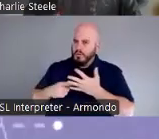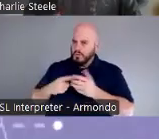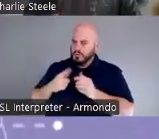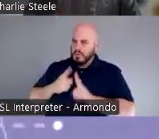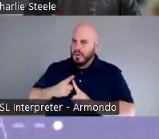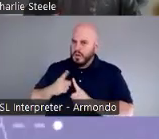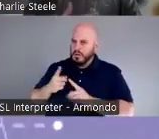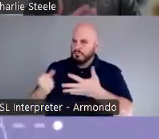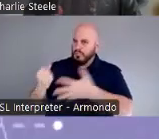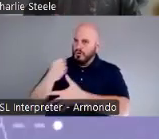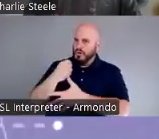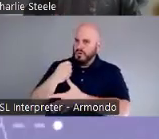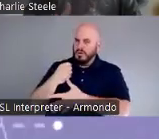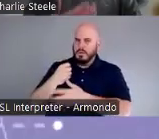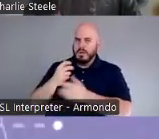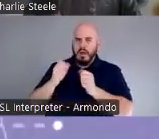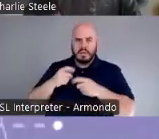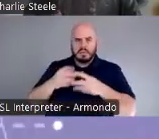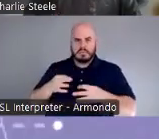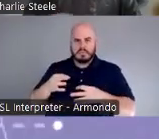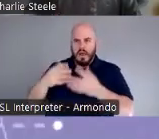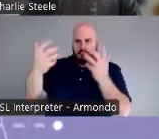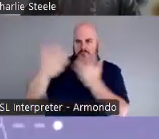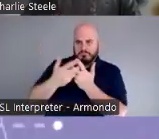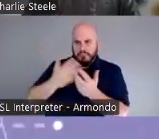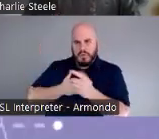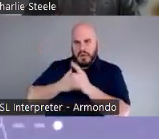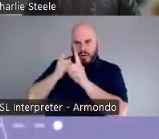in the direction that I wanted and that I needed.